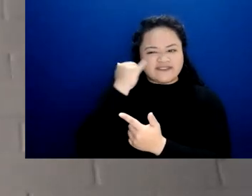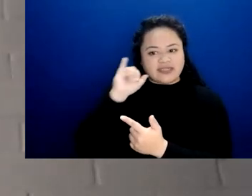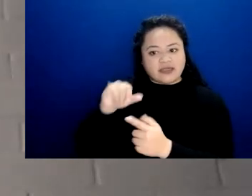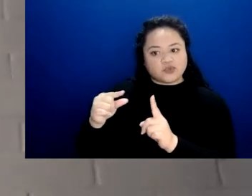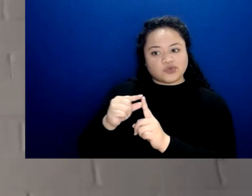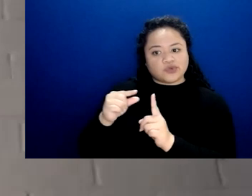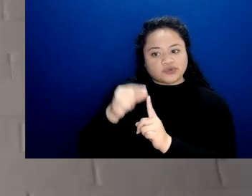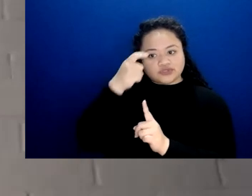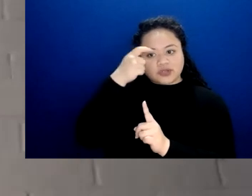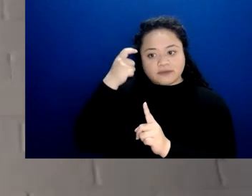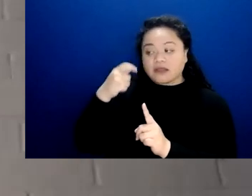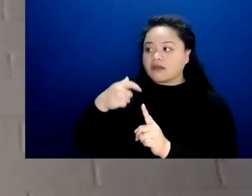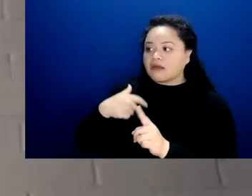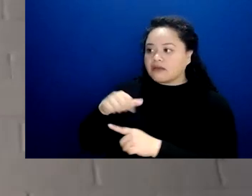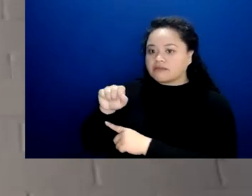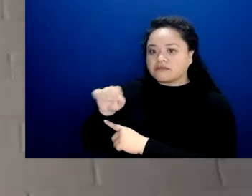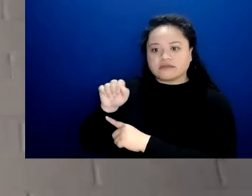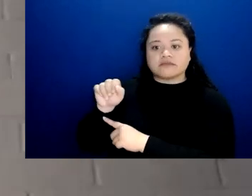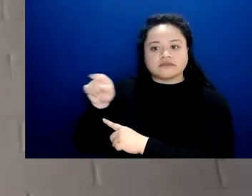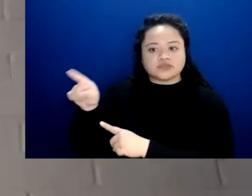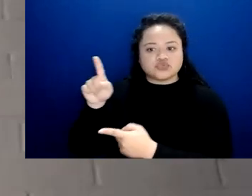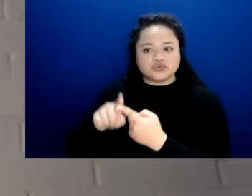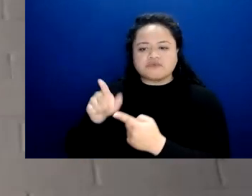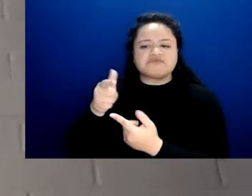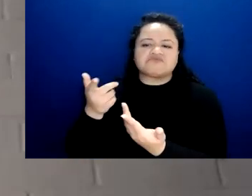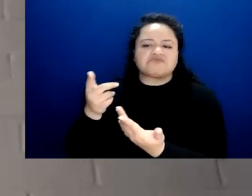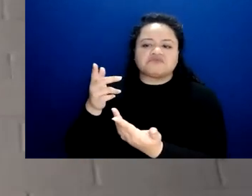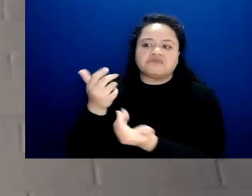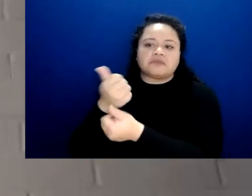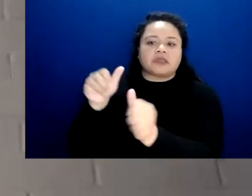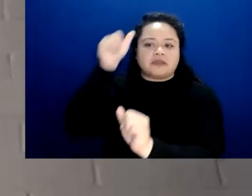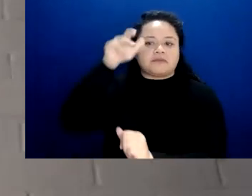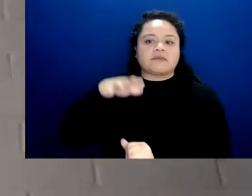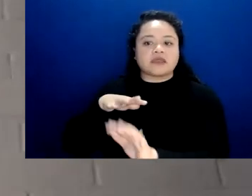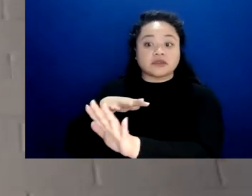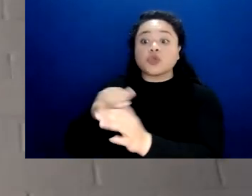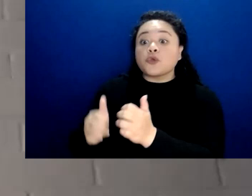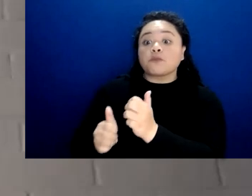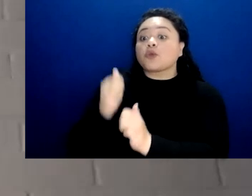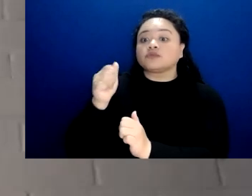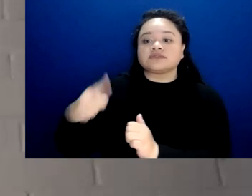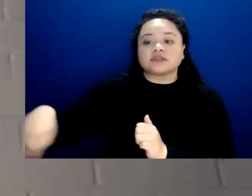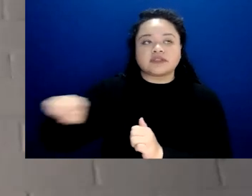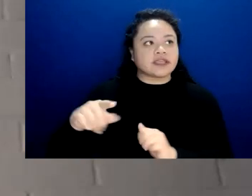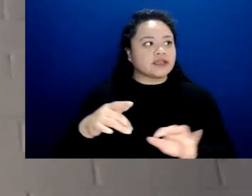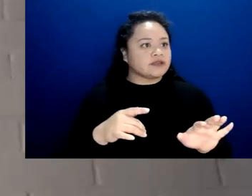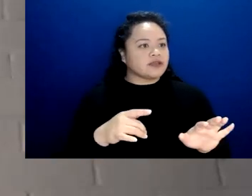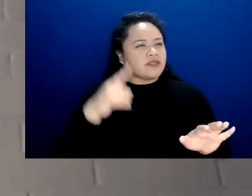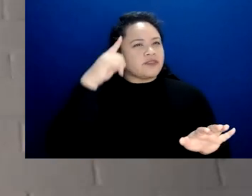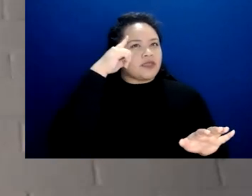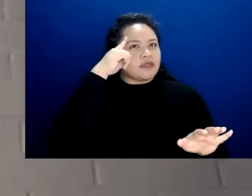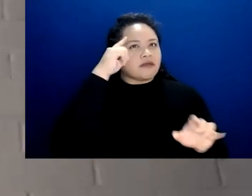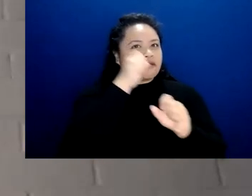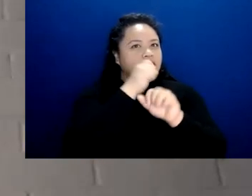know, unfamiliar we are. If you ask the word trauma to the average man, they're going to think it's involving some sort